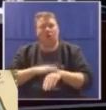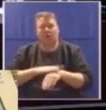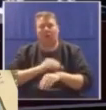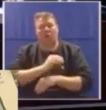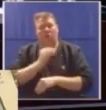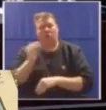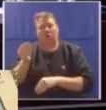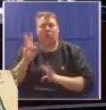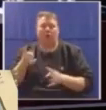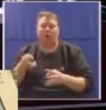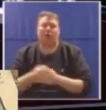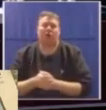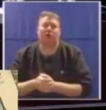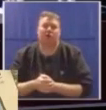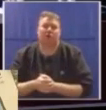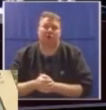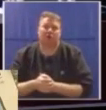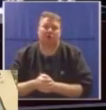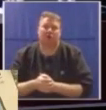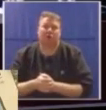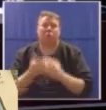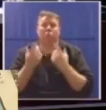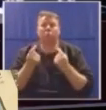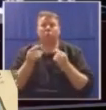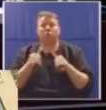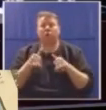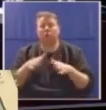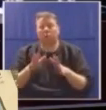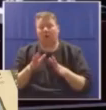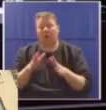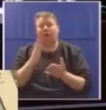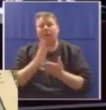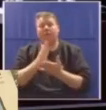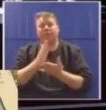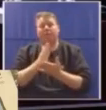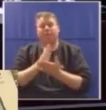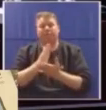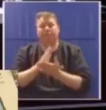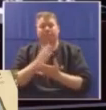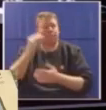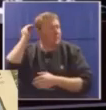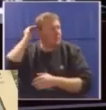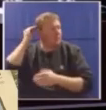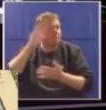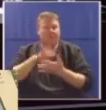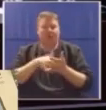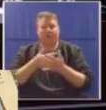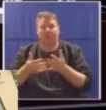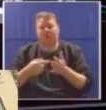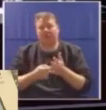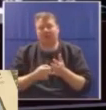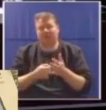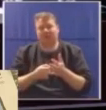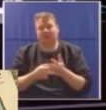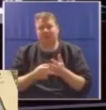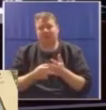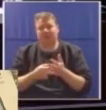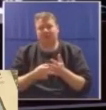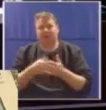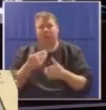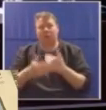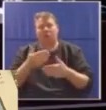time. And in the course of doing so, we should also look at the timetable of the decommissioning